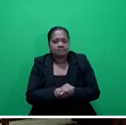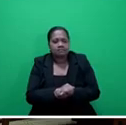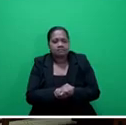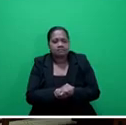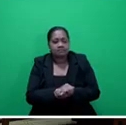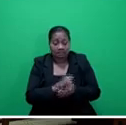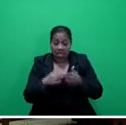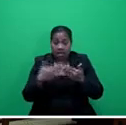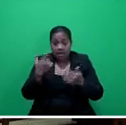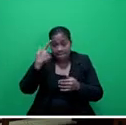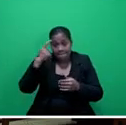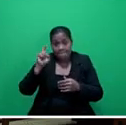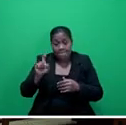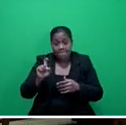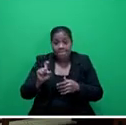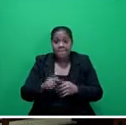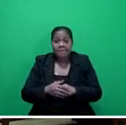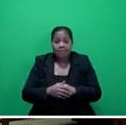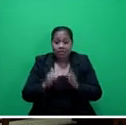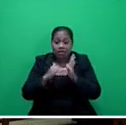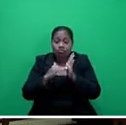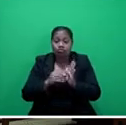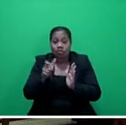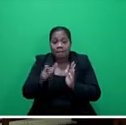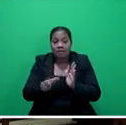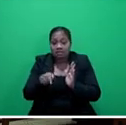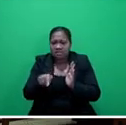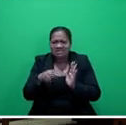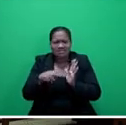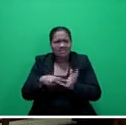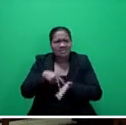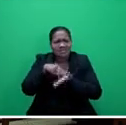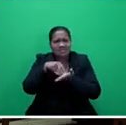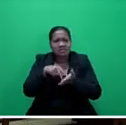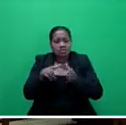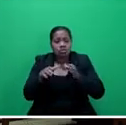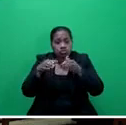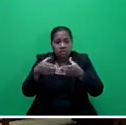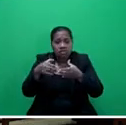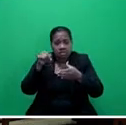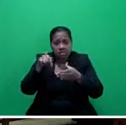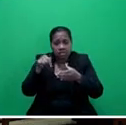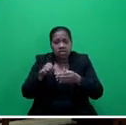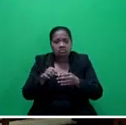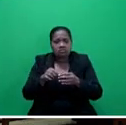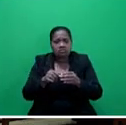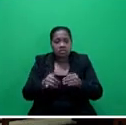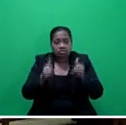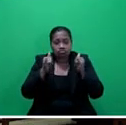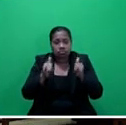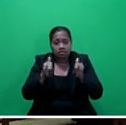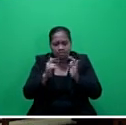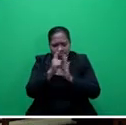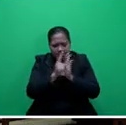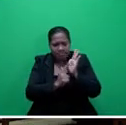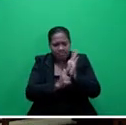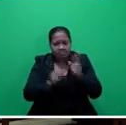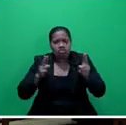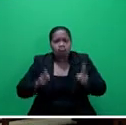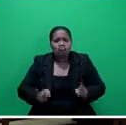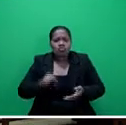I now call on the chairperson of the Standing Committee on Justice, Law and Human